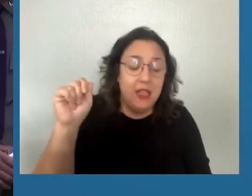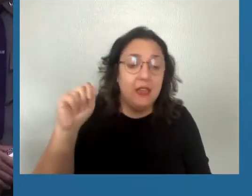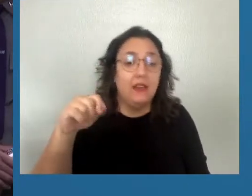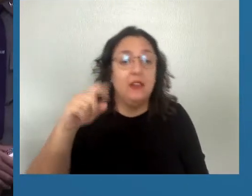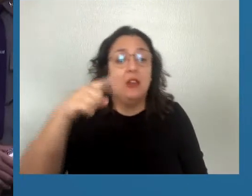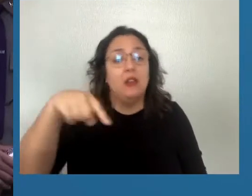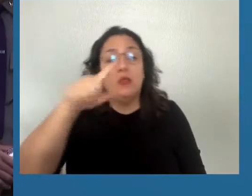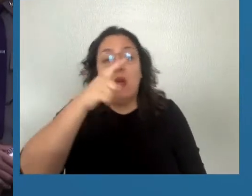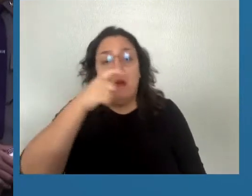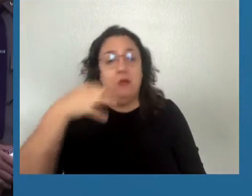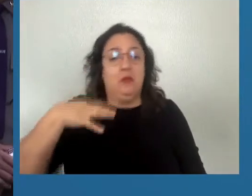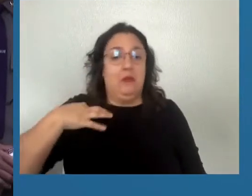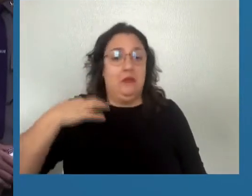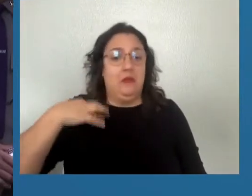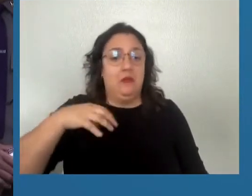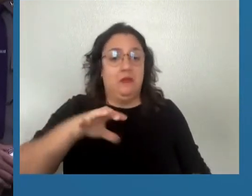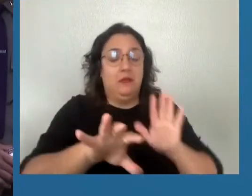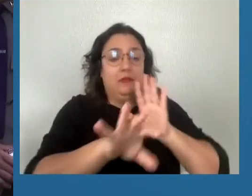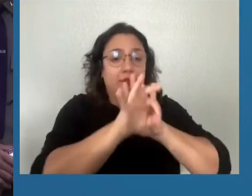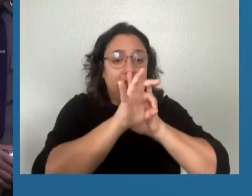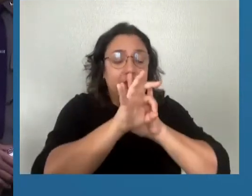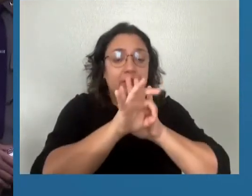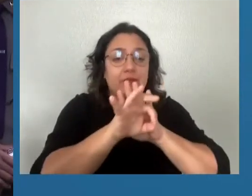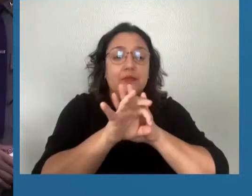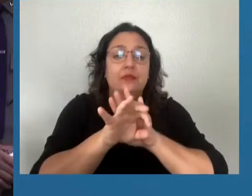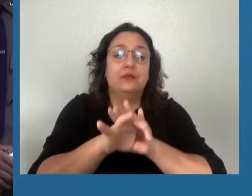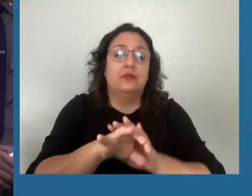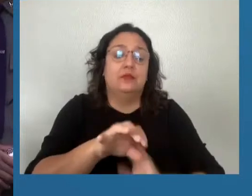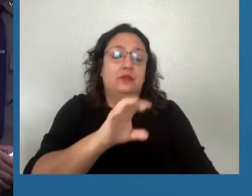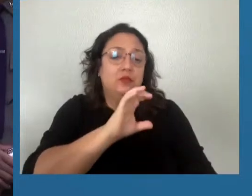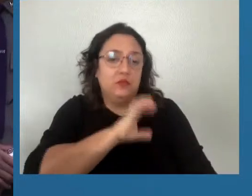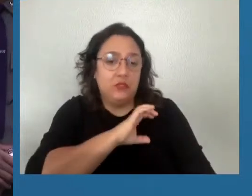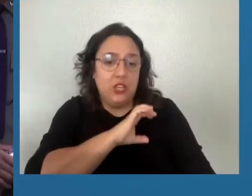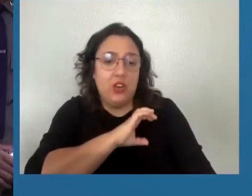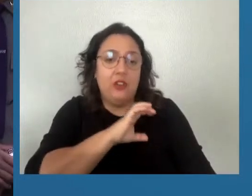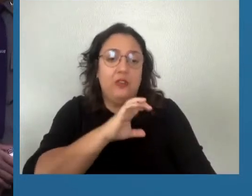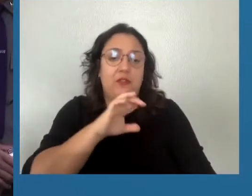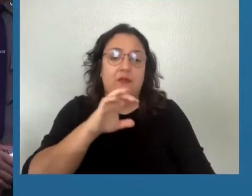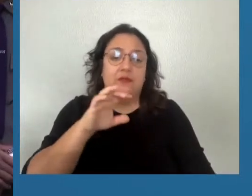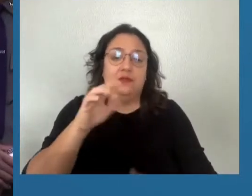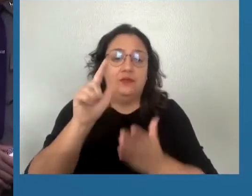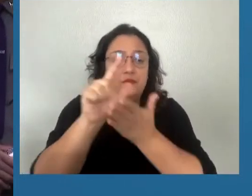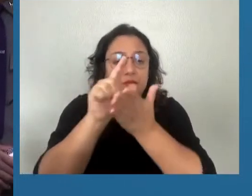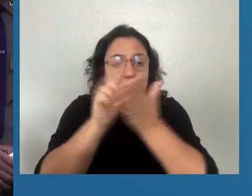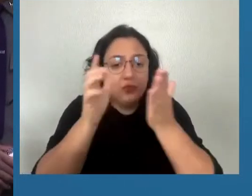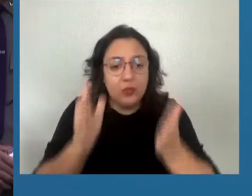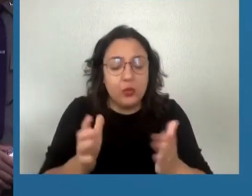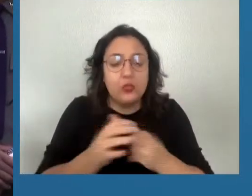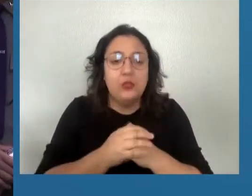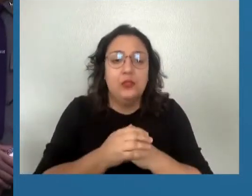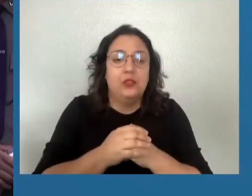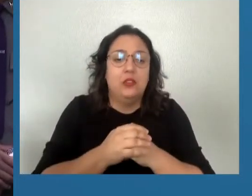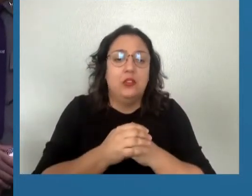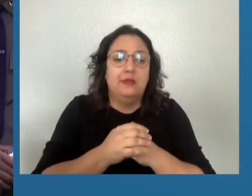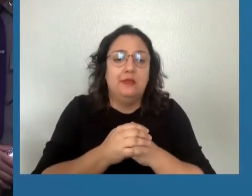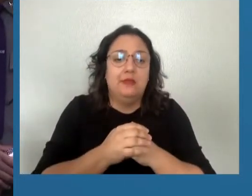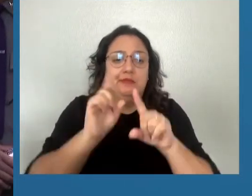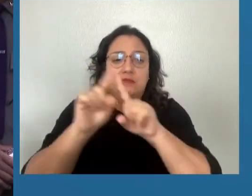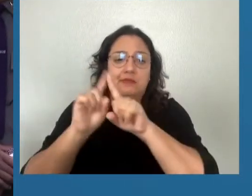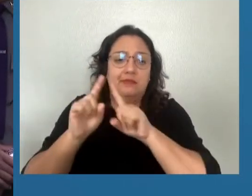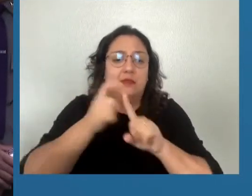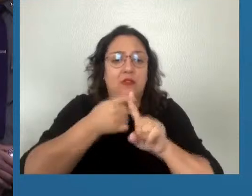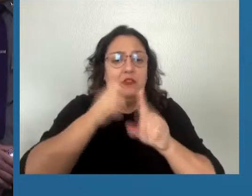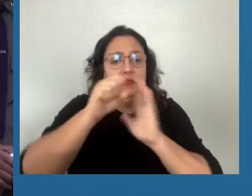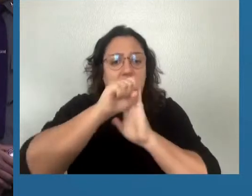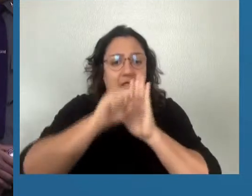executive, district attorney, sheriff, our officials from the state, our assembly members. But